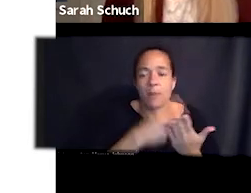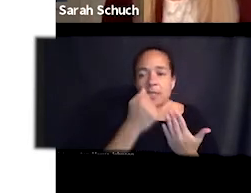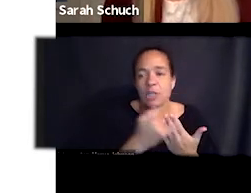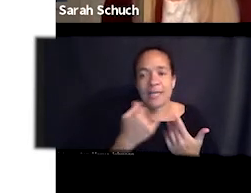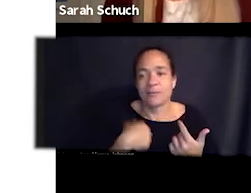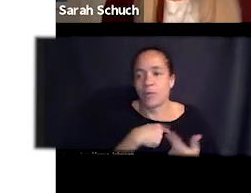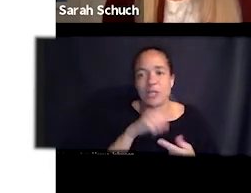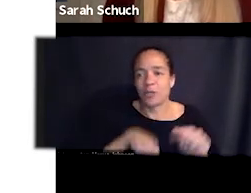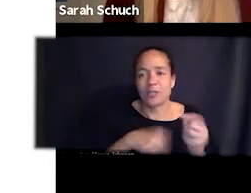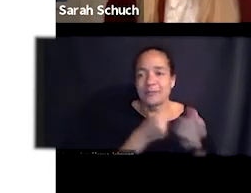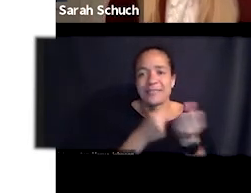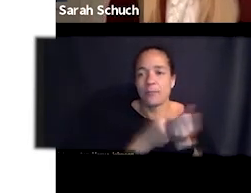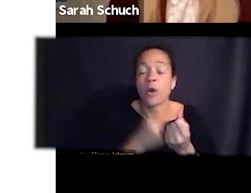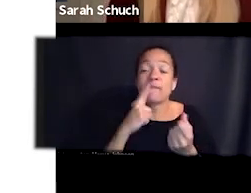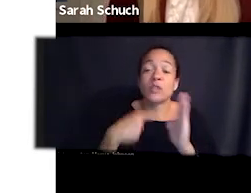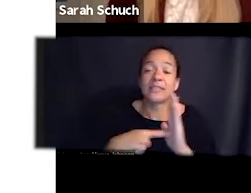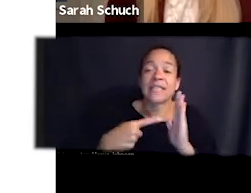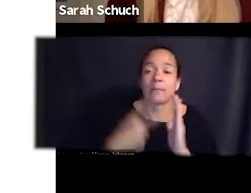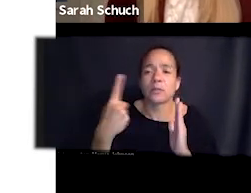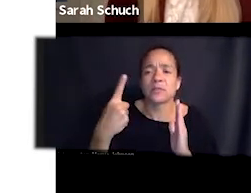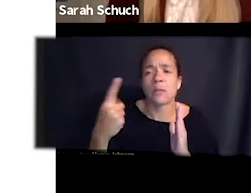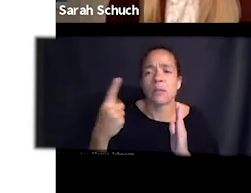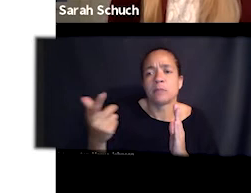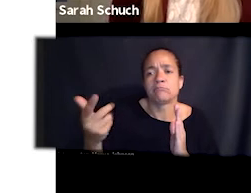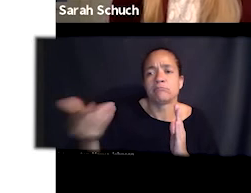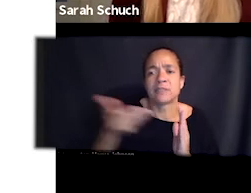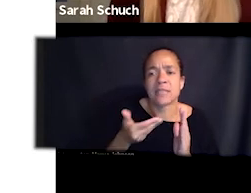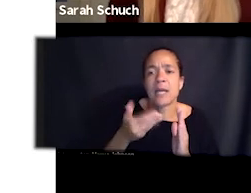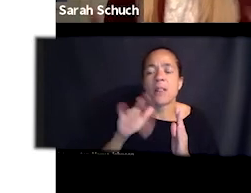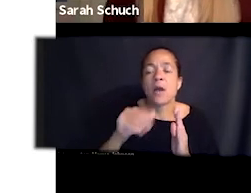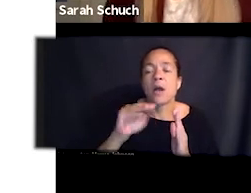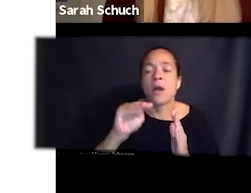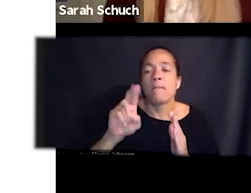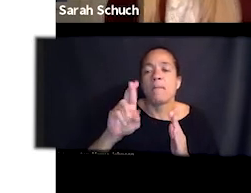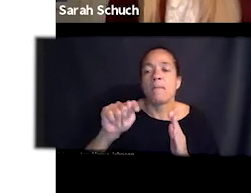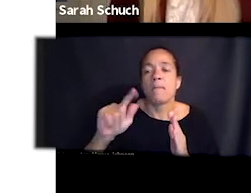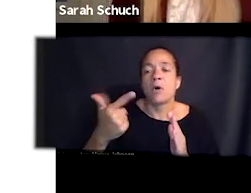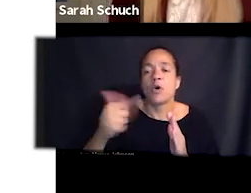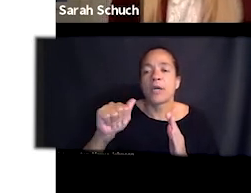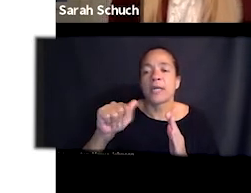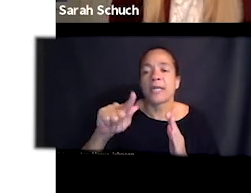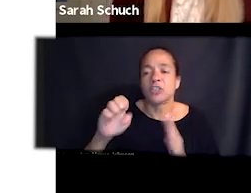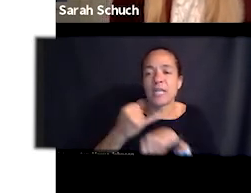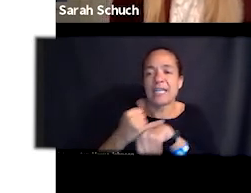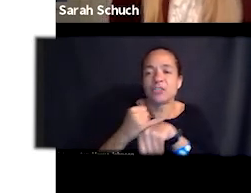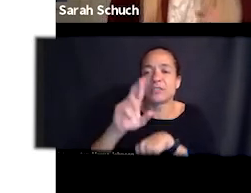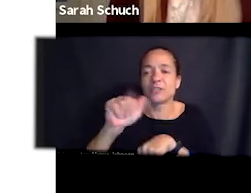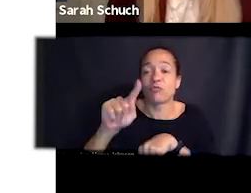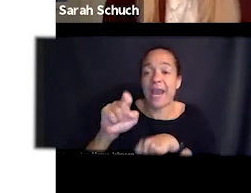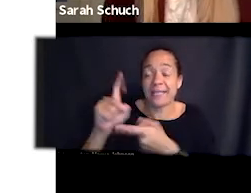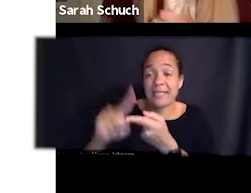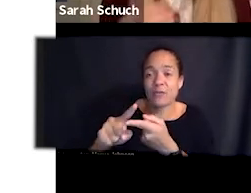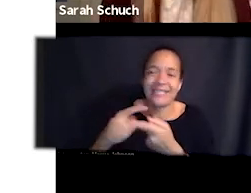For example, someone suggested that we decrease mortgage interest rates, right? Not something the foundation can do.